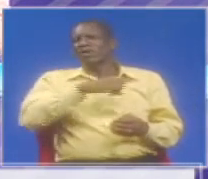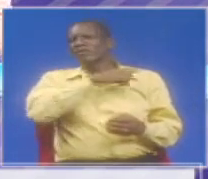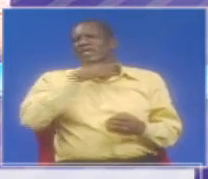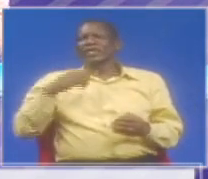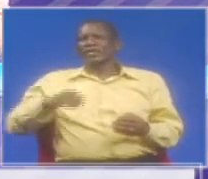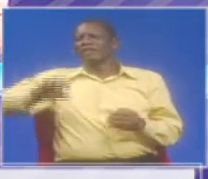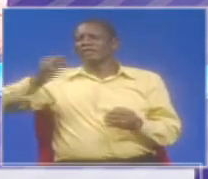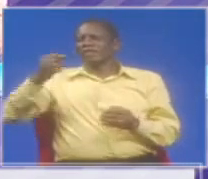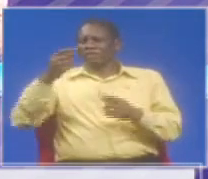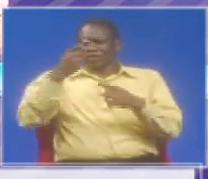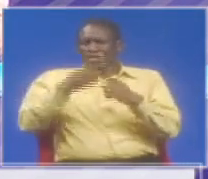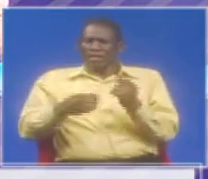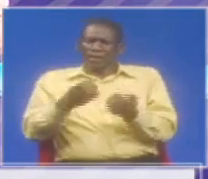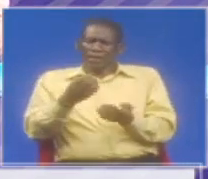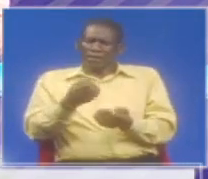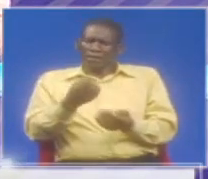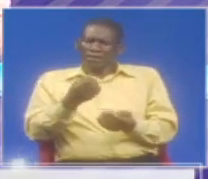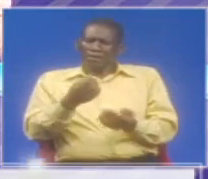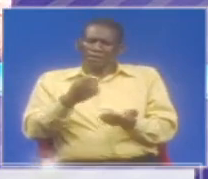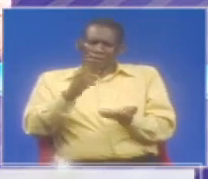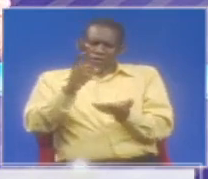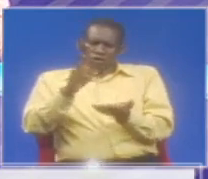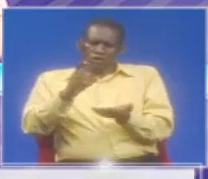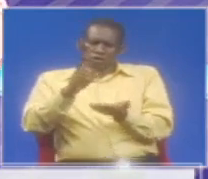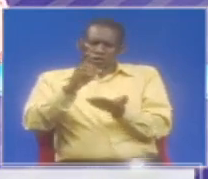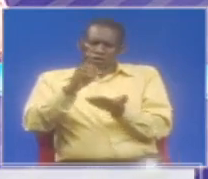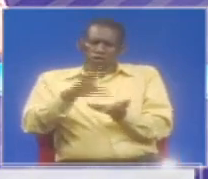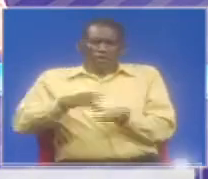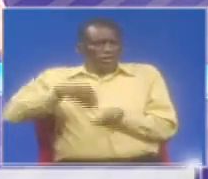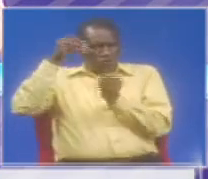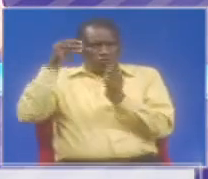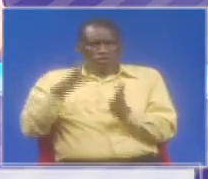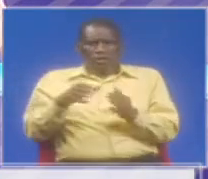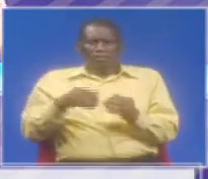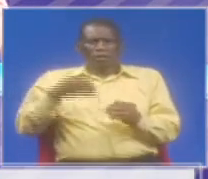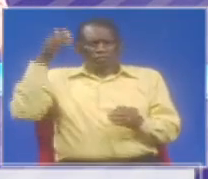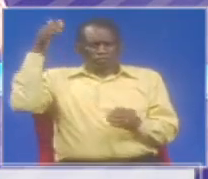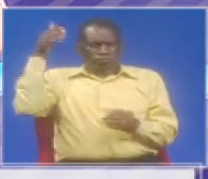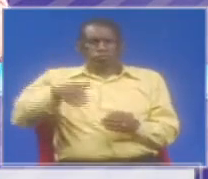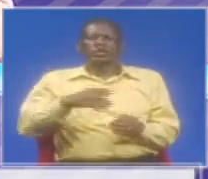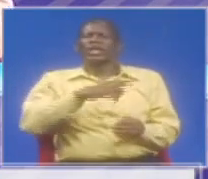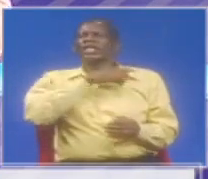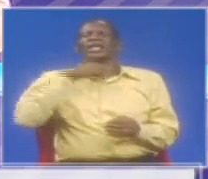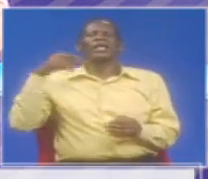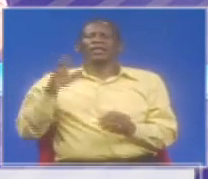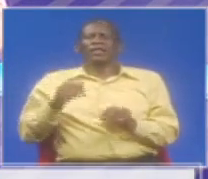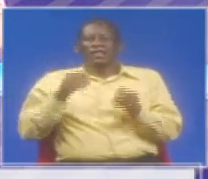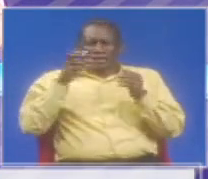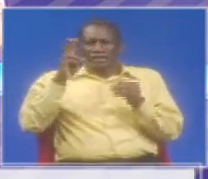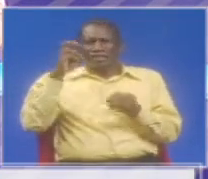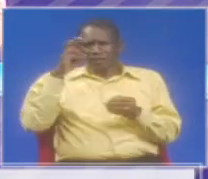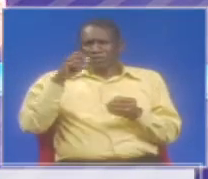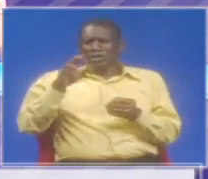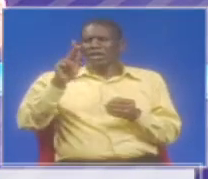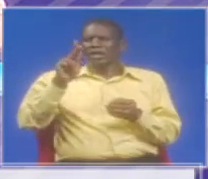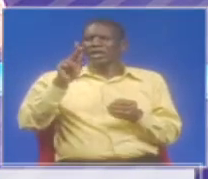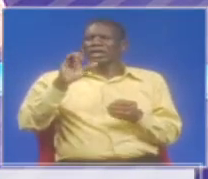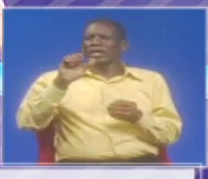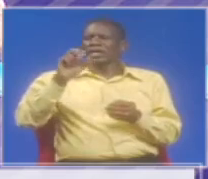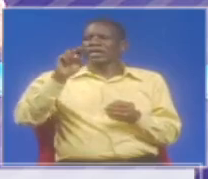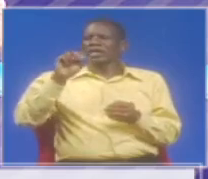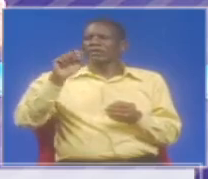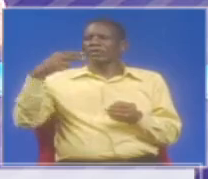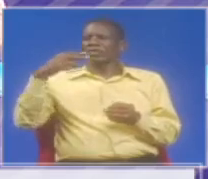fifth-year medical student at Moi University by hacking her to death in broad daylight. The main suspect, Naftali Kinuthia, confessed to killing